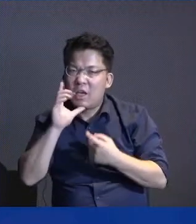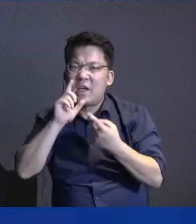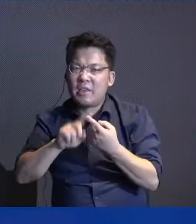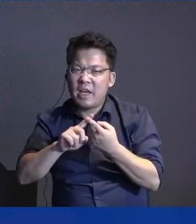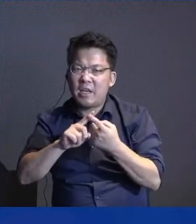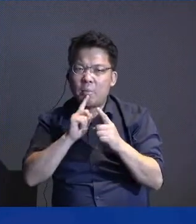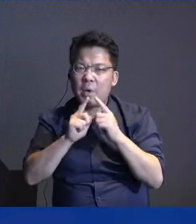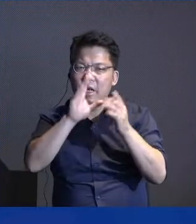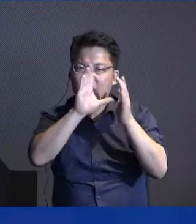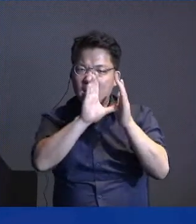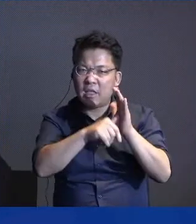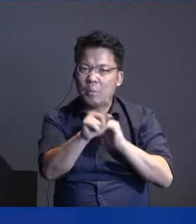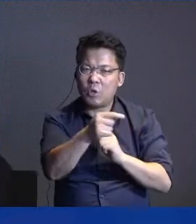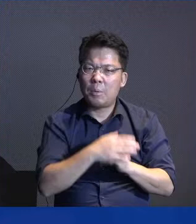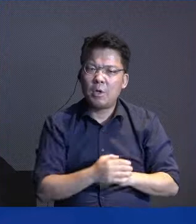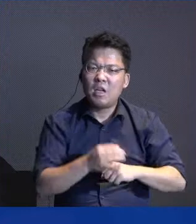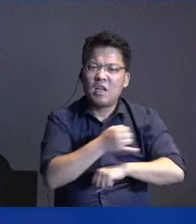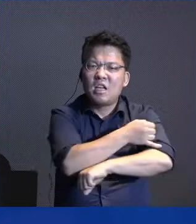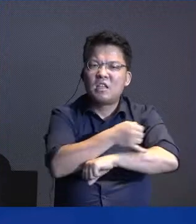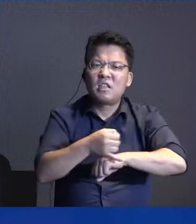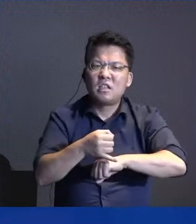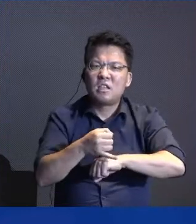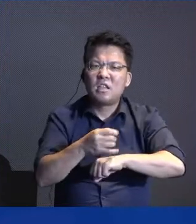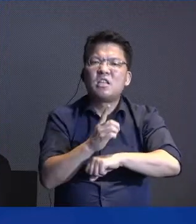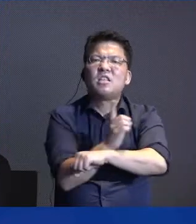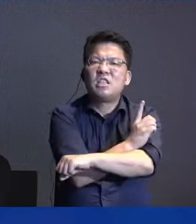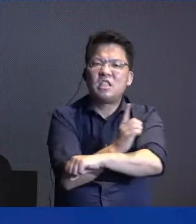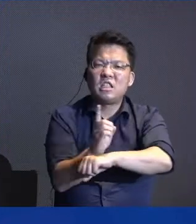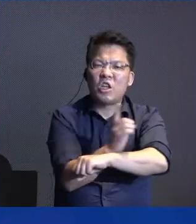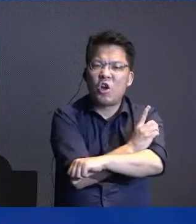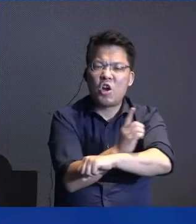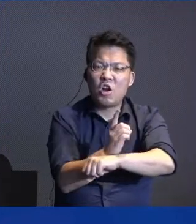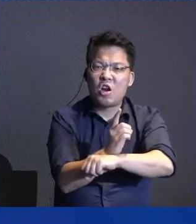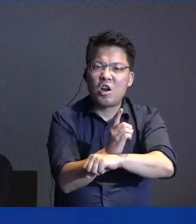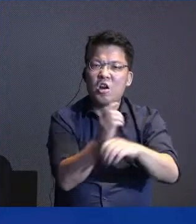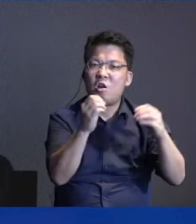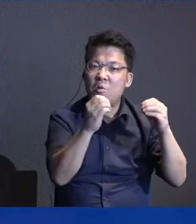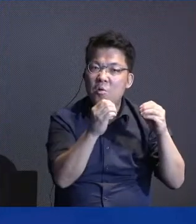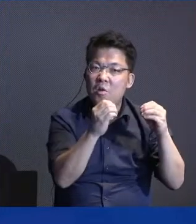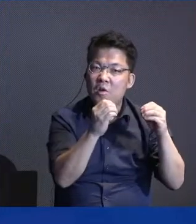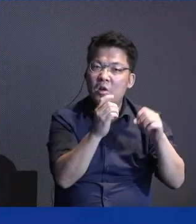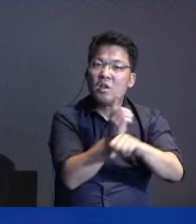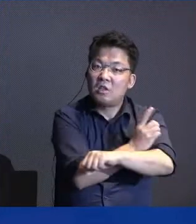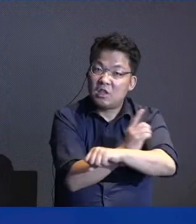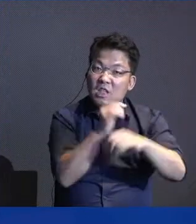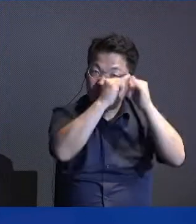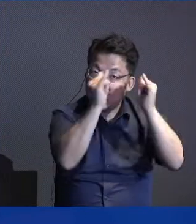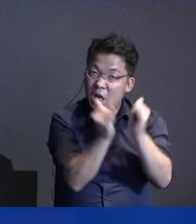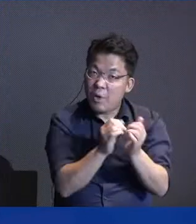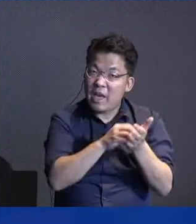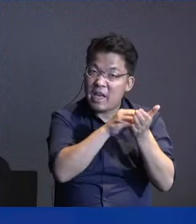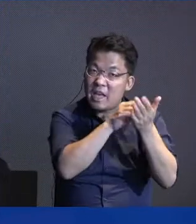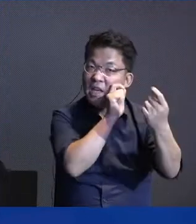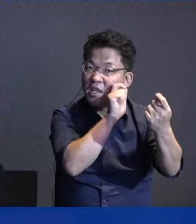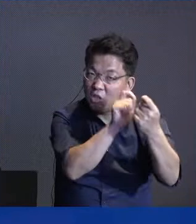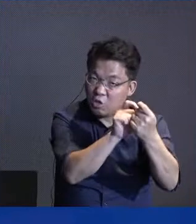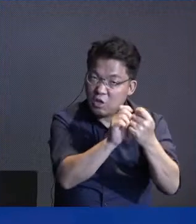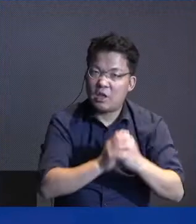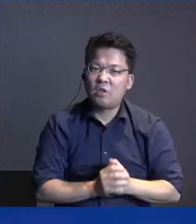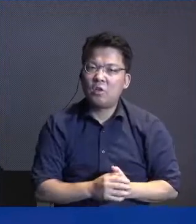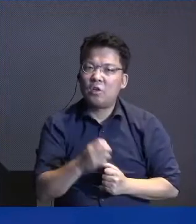justice system, especially with respect to human rights, a spiritual dimension, which may be important for many of